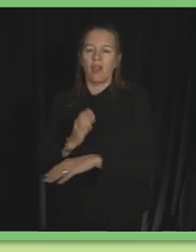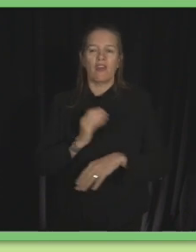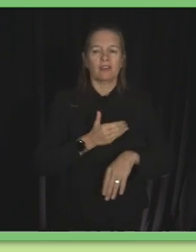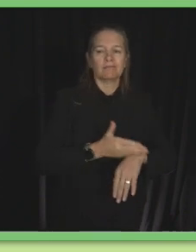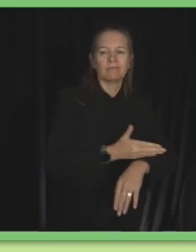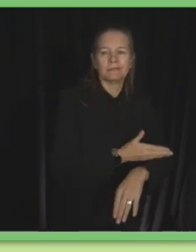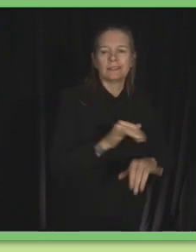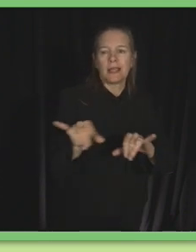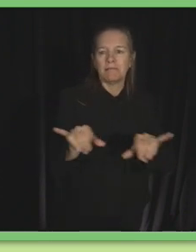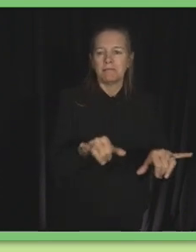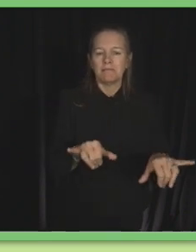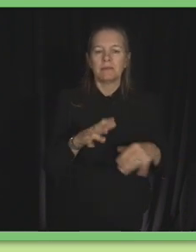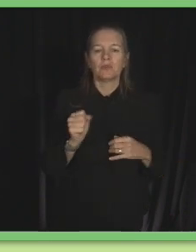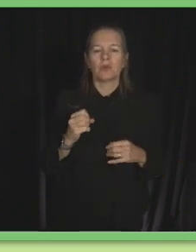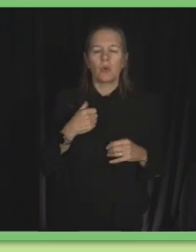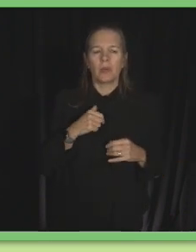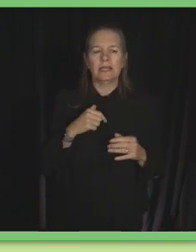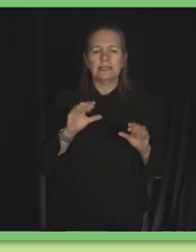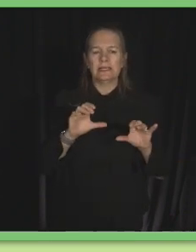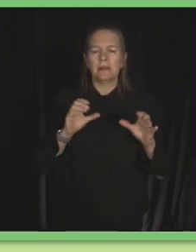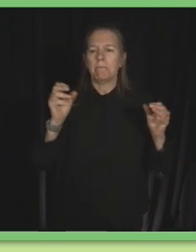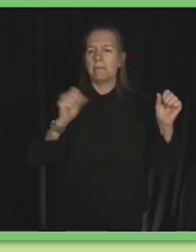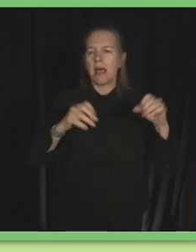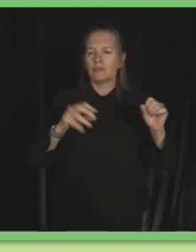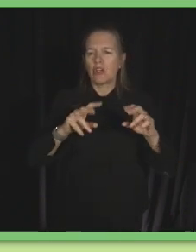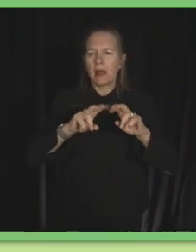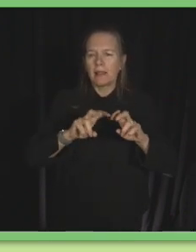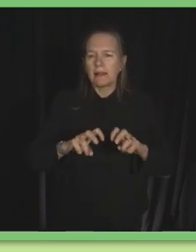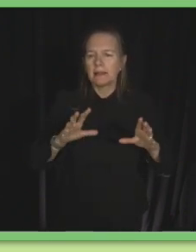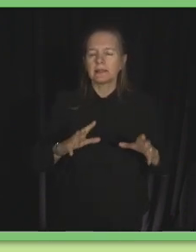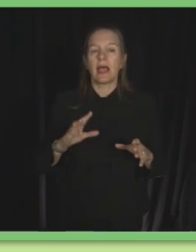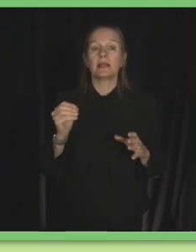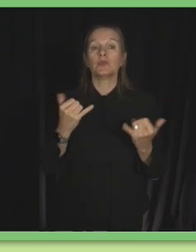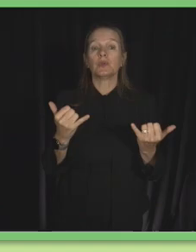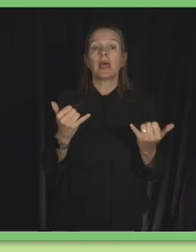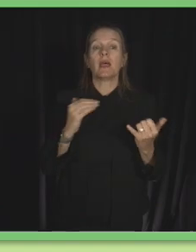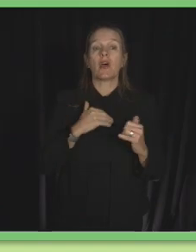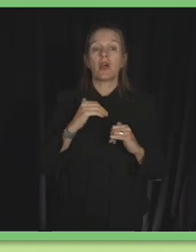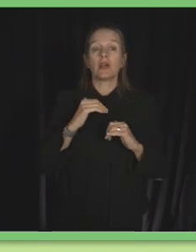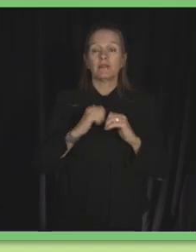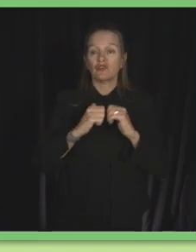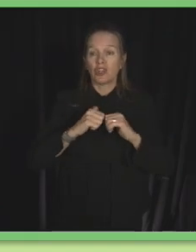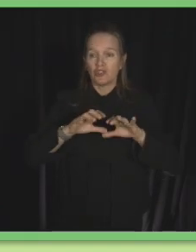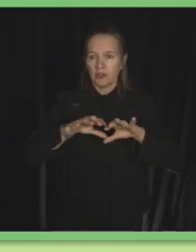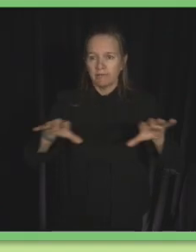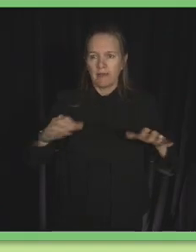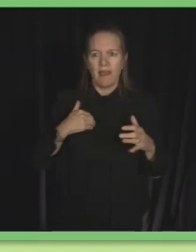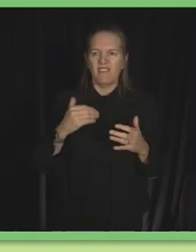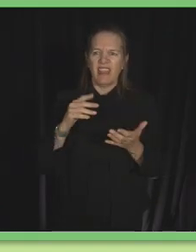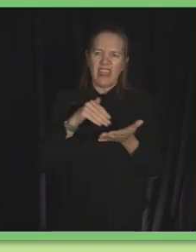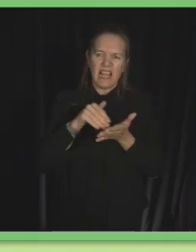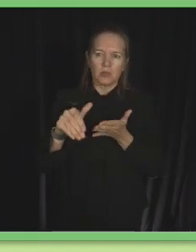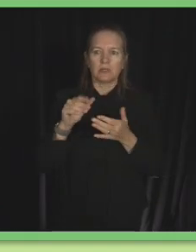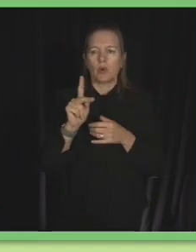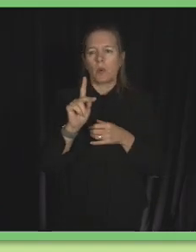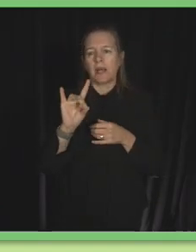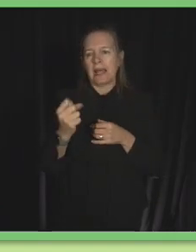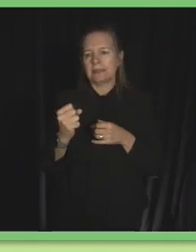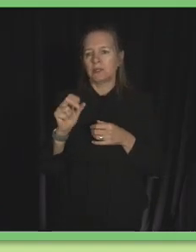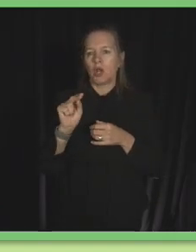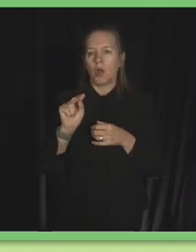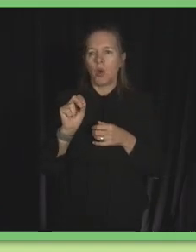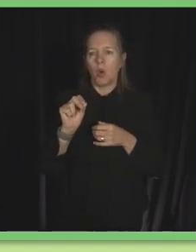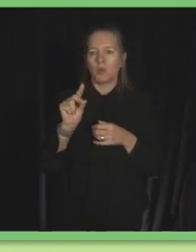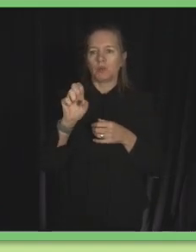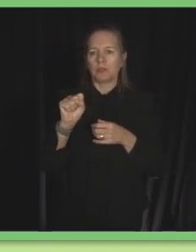but for stream processing and batch analytics. Today, our infrastructure spans thousands of Kubernetes nodes in the private cloud and in the